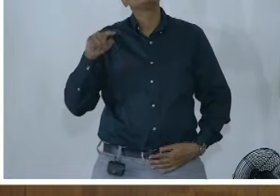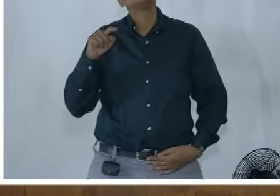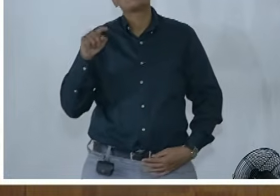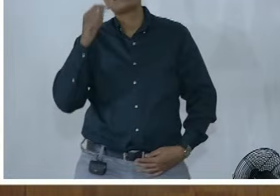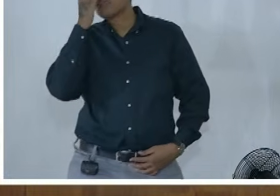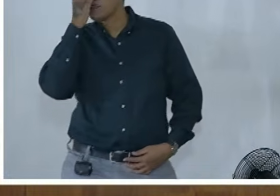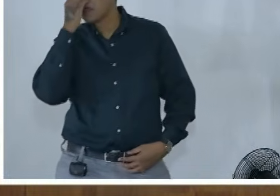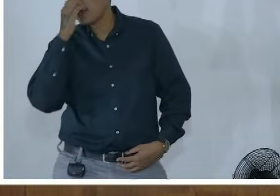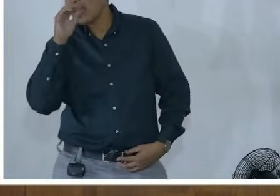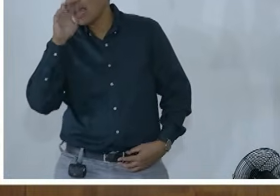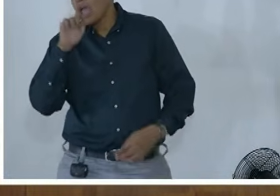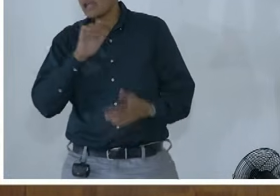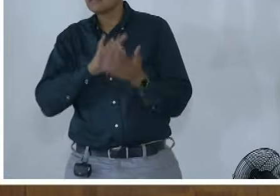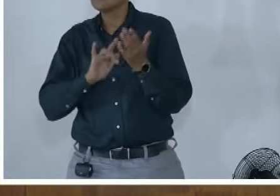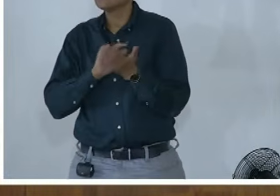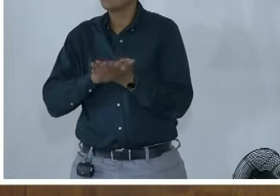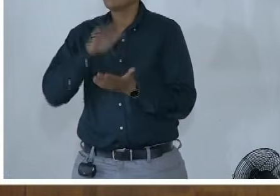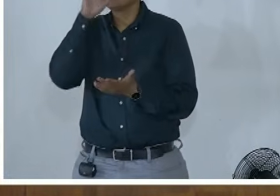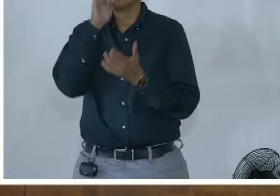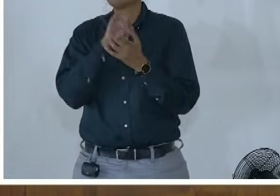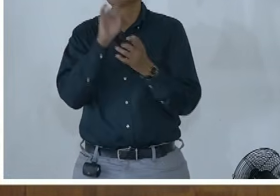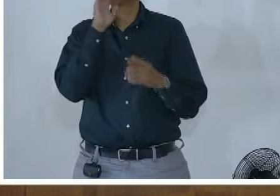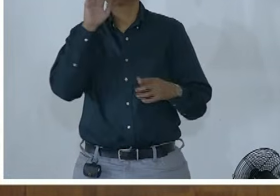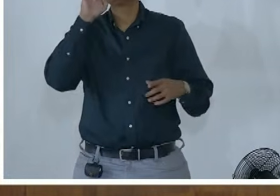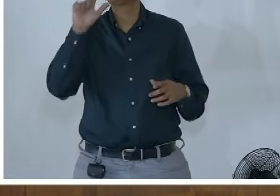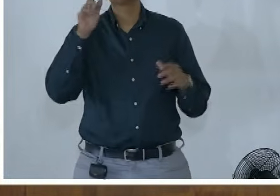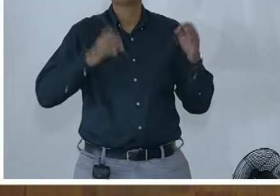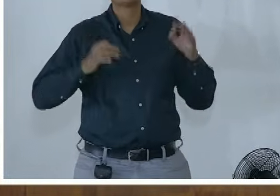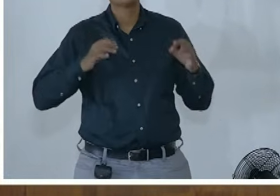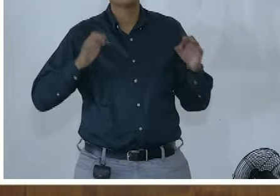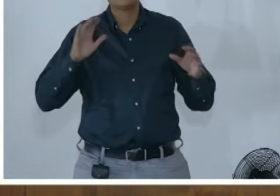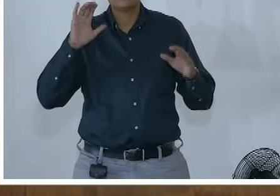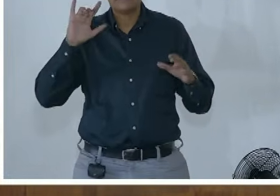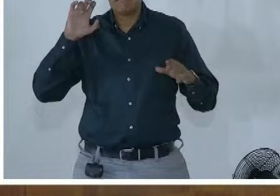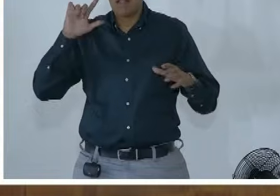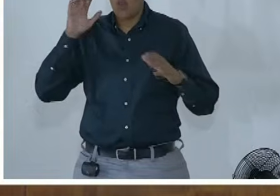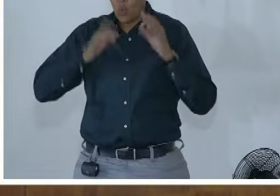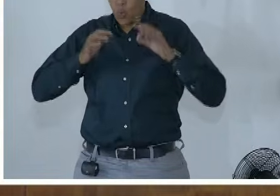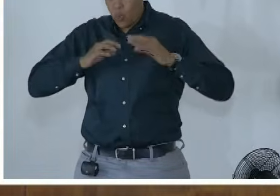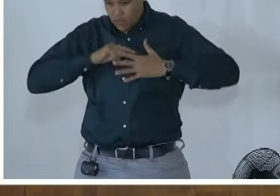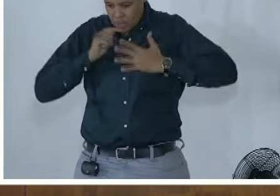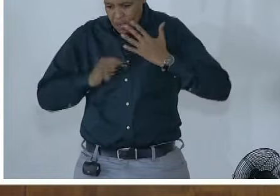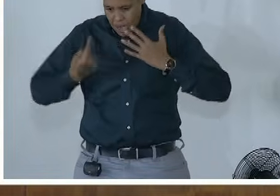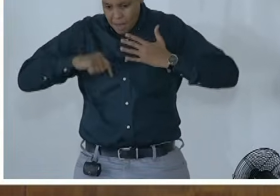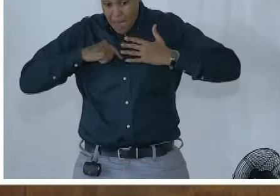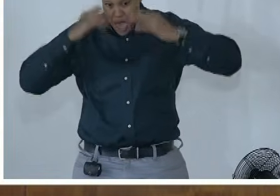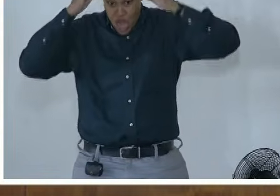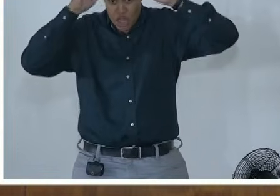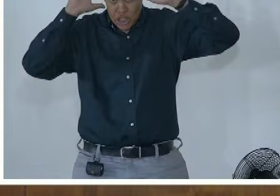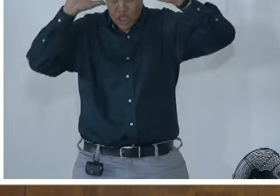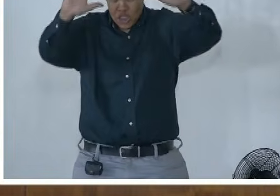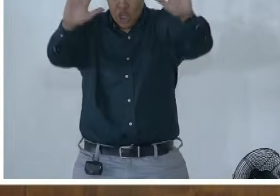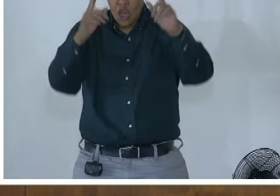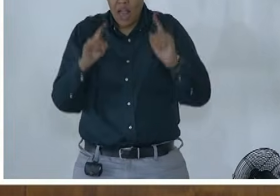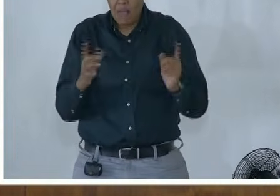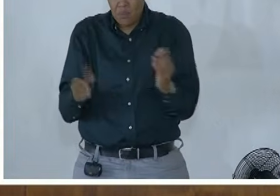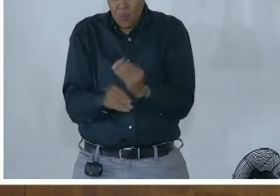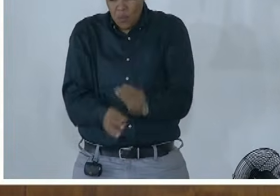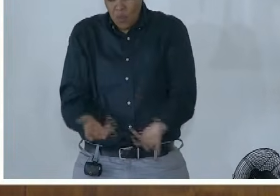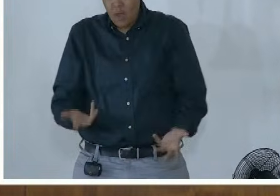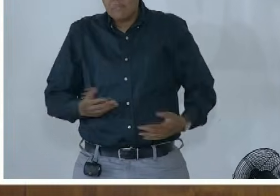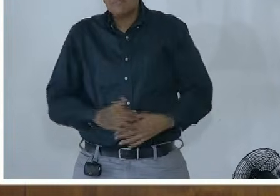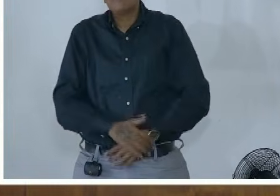54% case backlog as it relates to civil court cases. My concern, Mr. Speaker, is